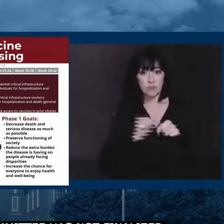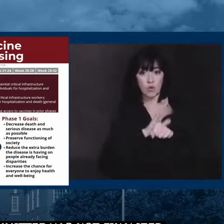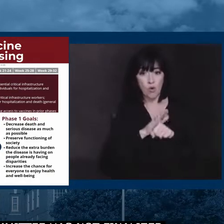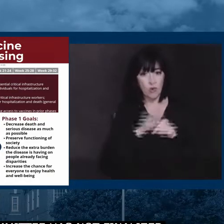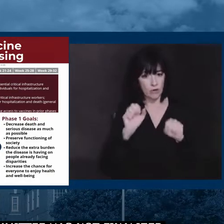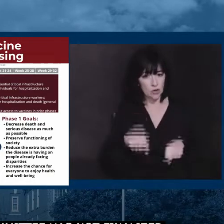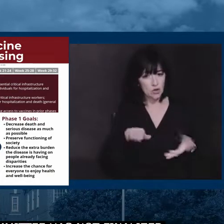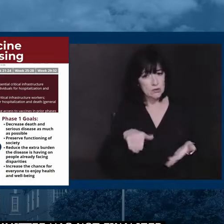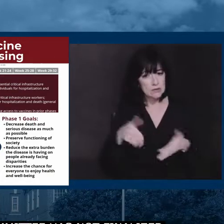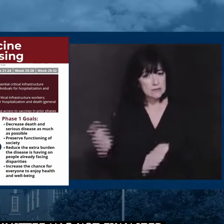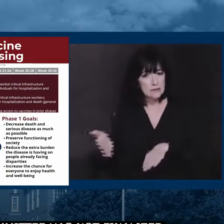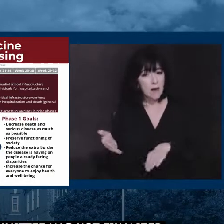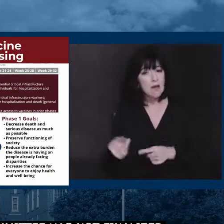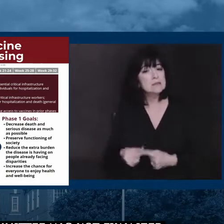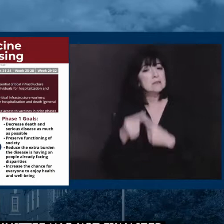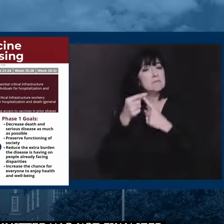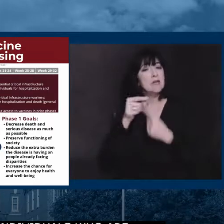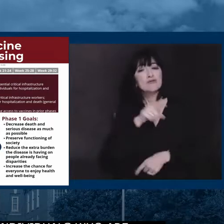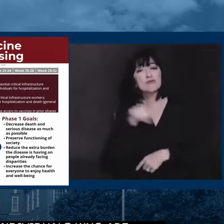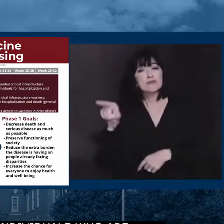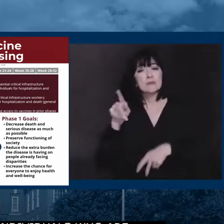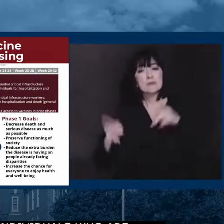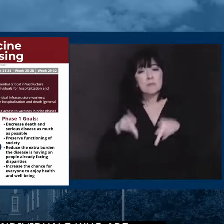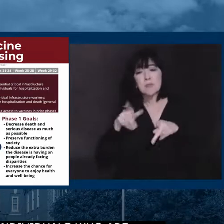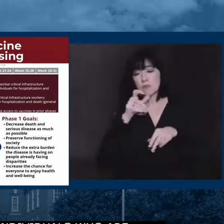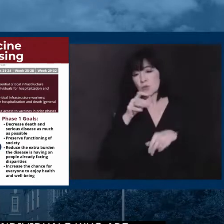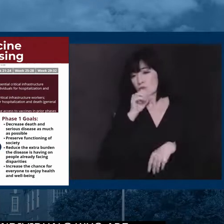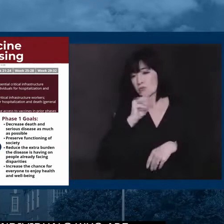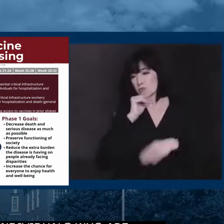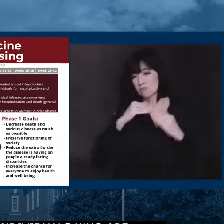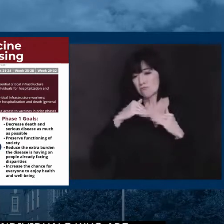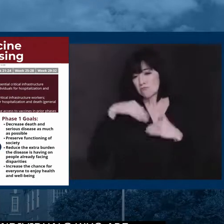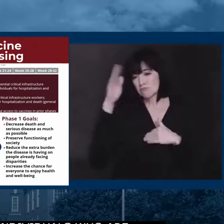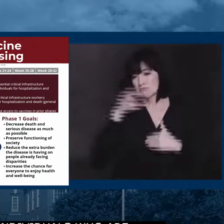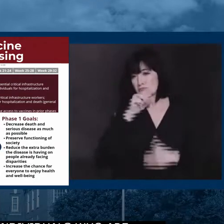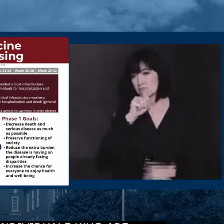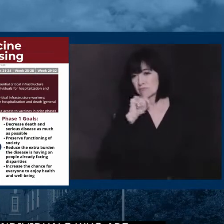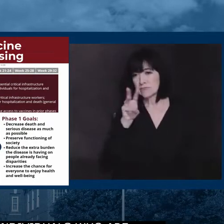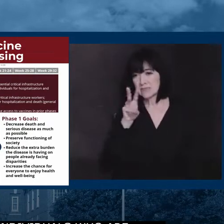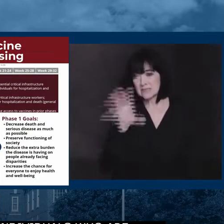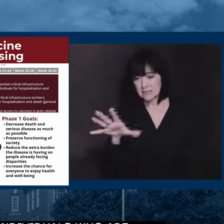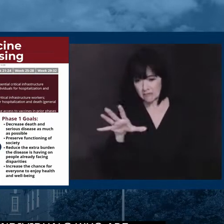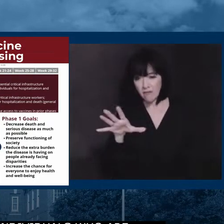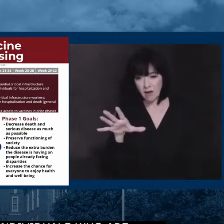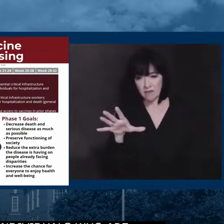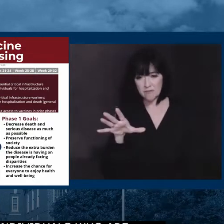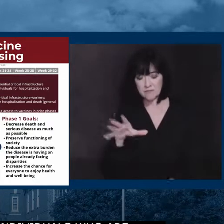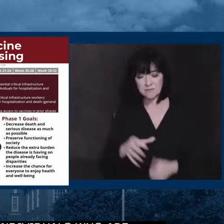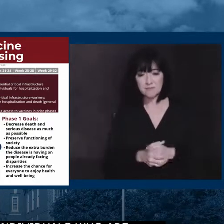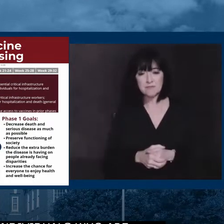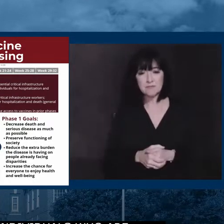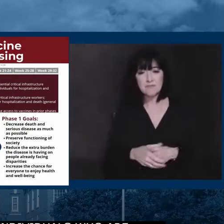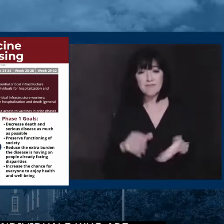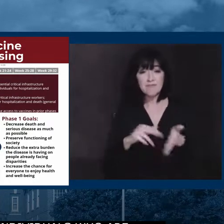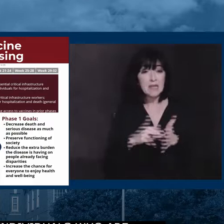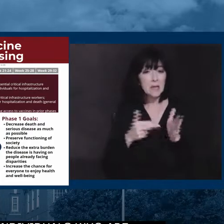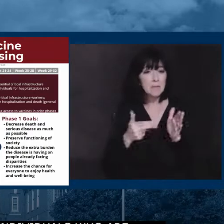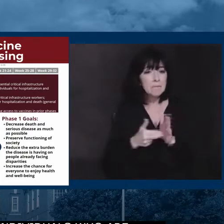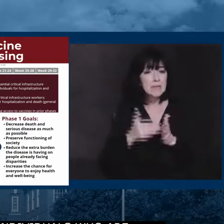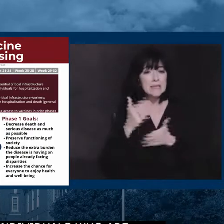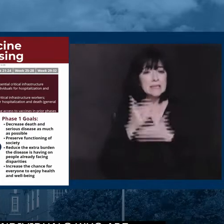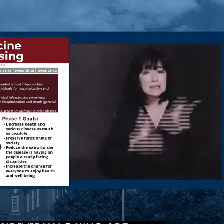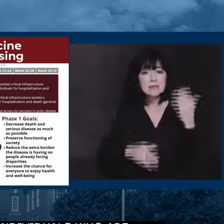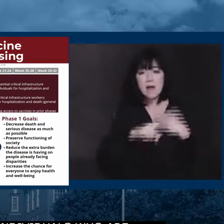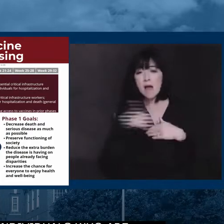over 65, are going to be important, but also essential critical infrastructure workers